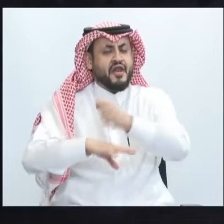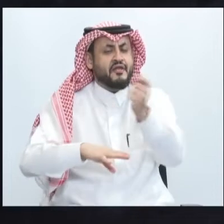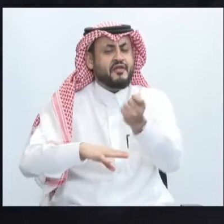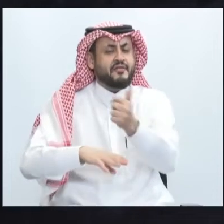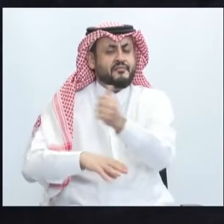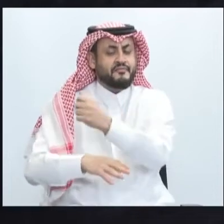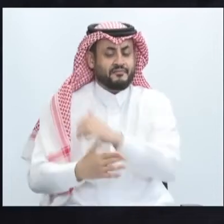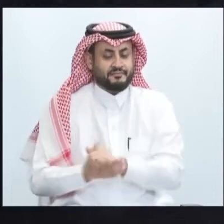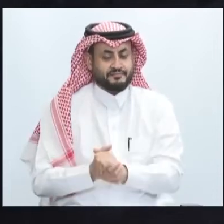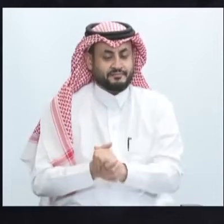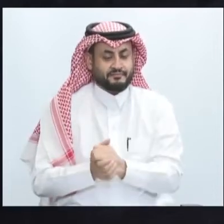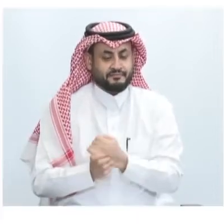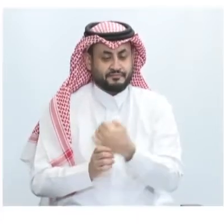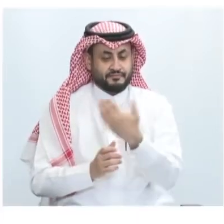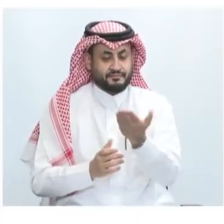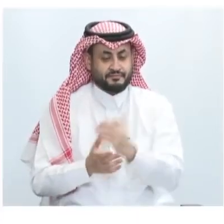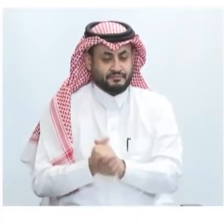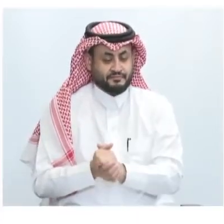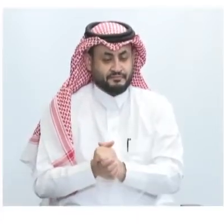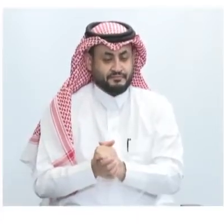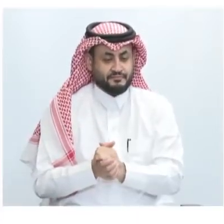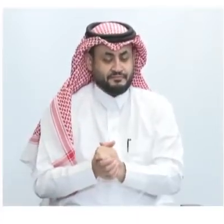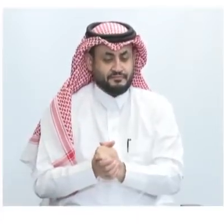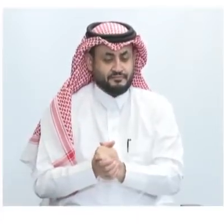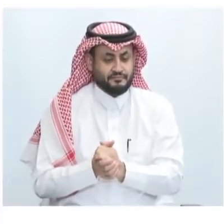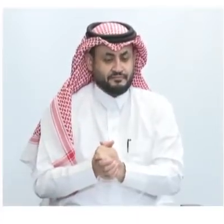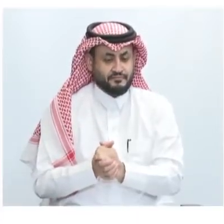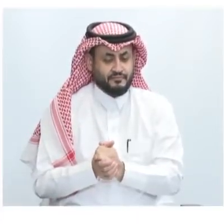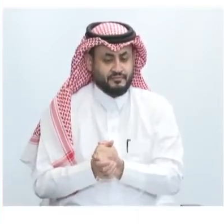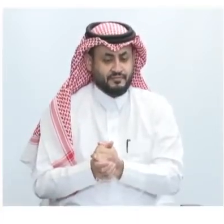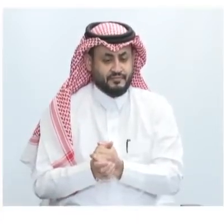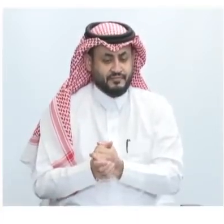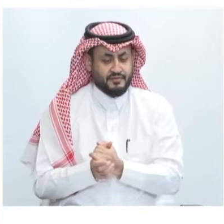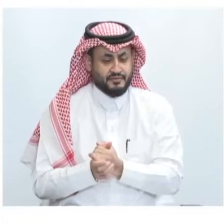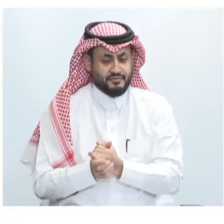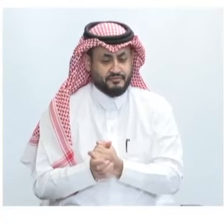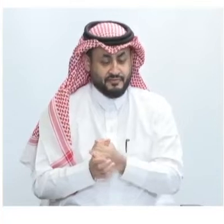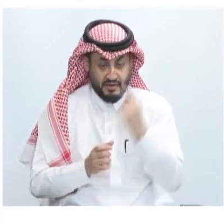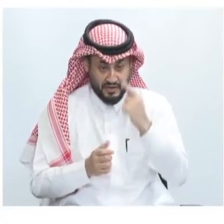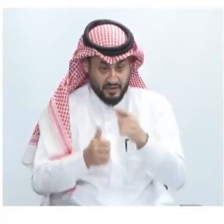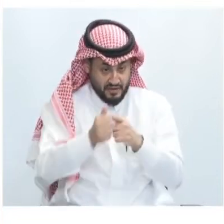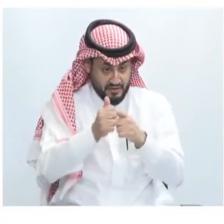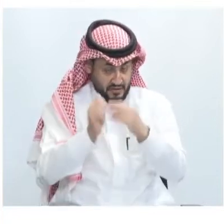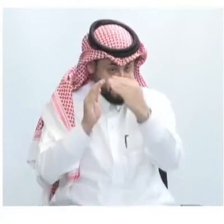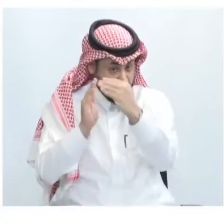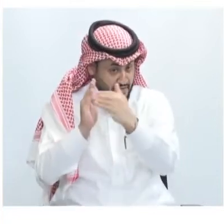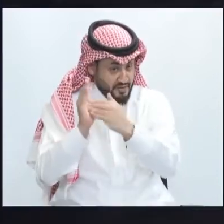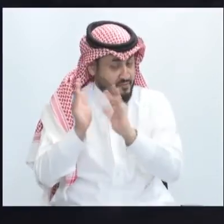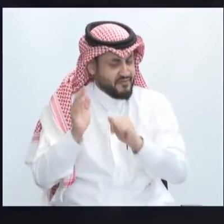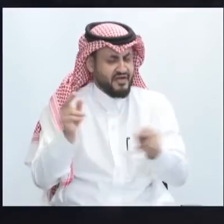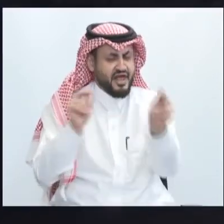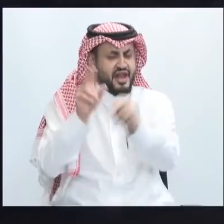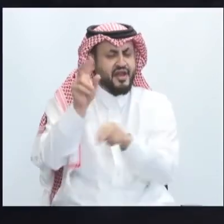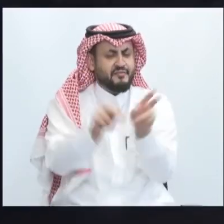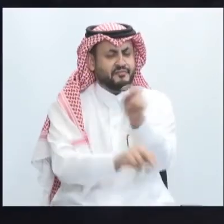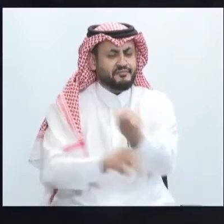these letters, okay? So let's write the letters, but now, this time, the letters are not in the correct order.